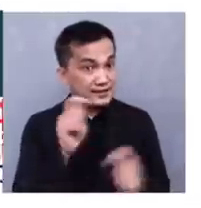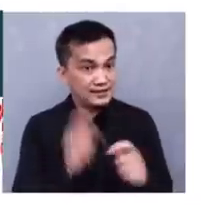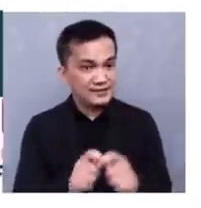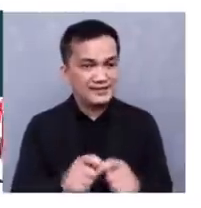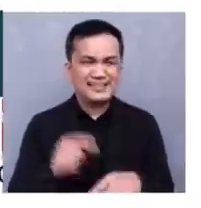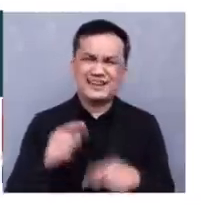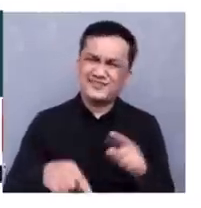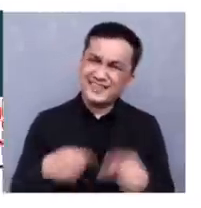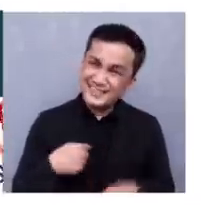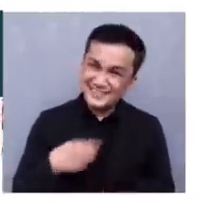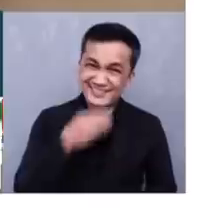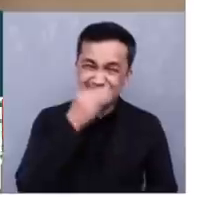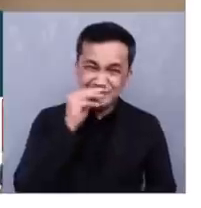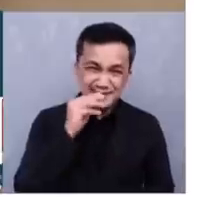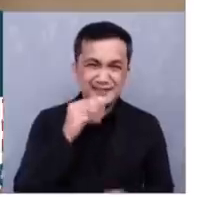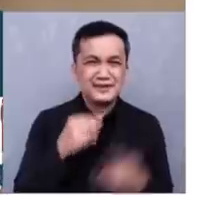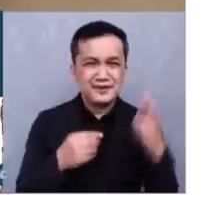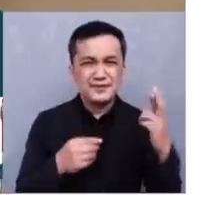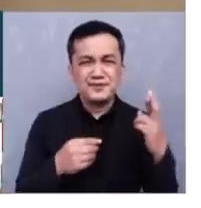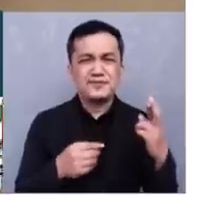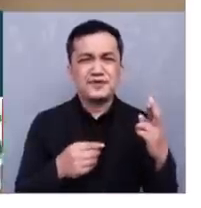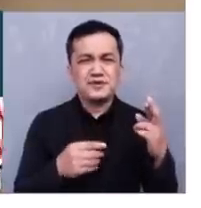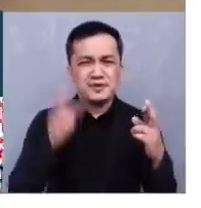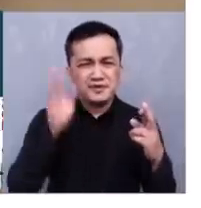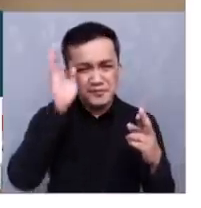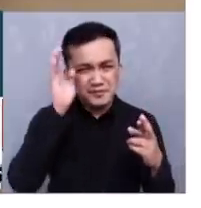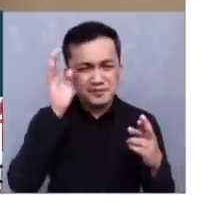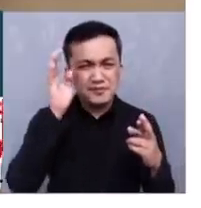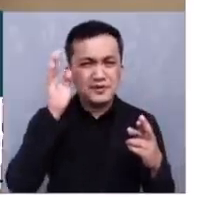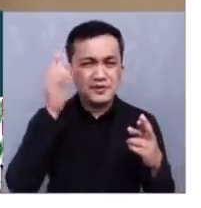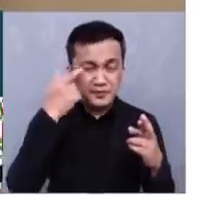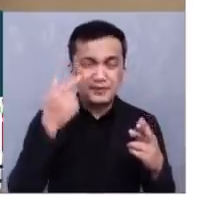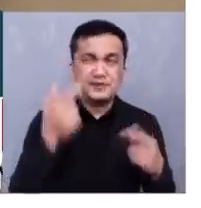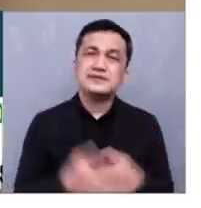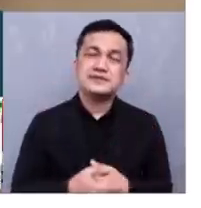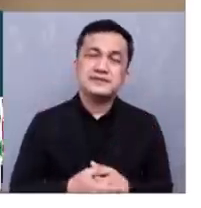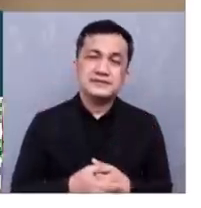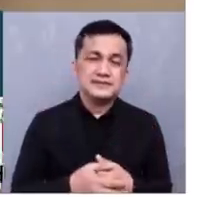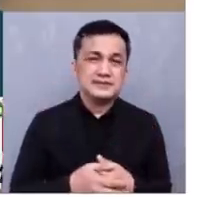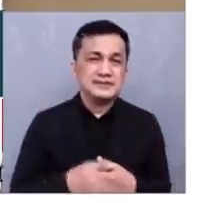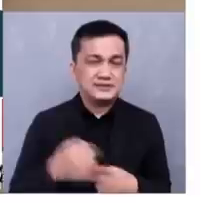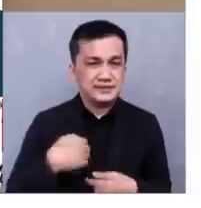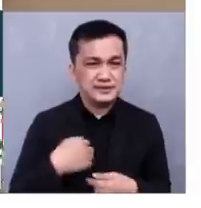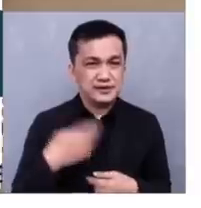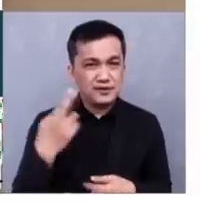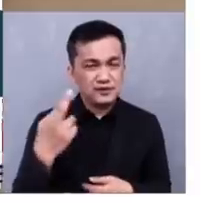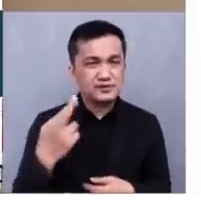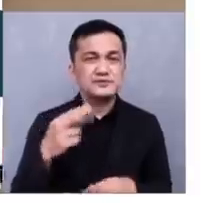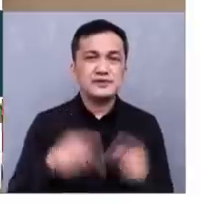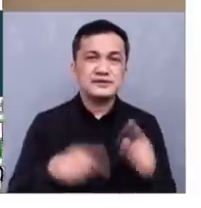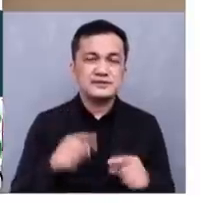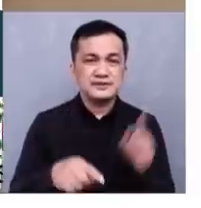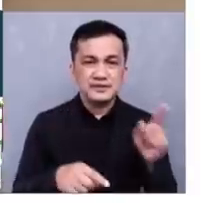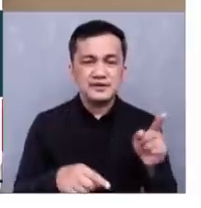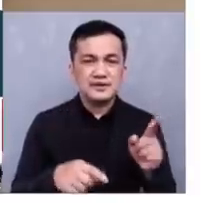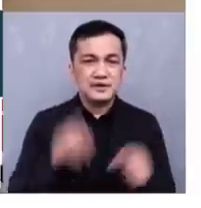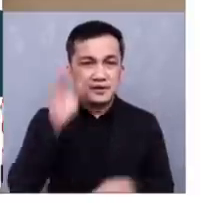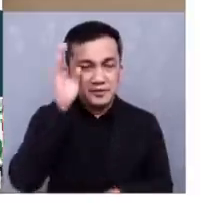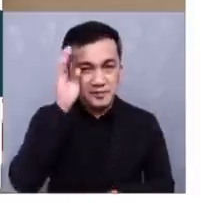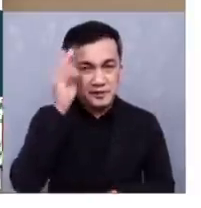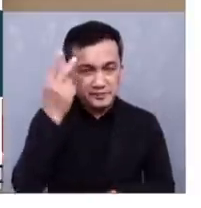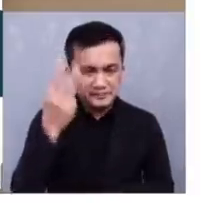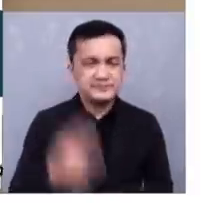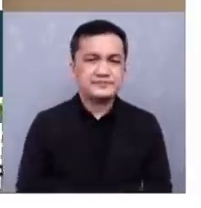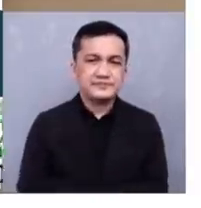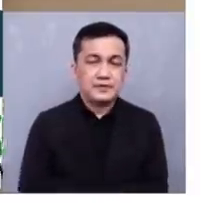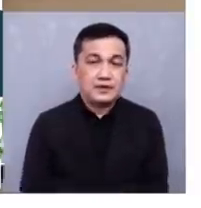I'm a very good friend of Senator Bongo, and I'm a very good friend of Bong Marcos. No?